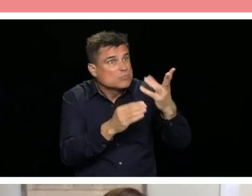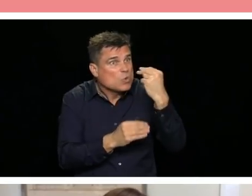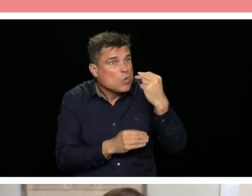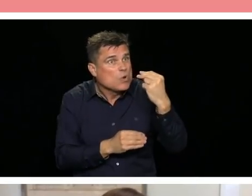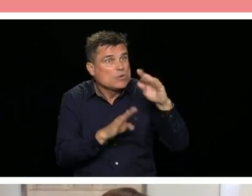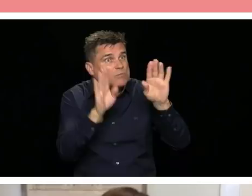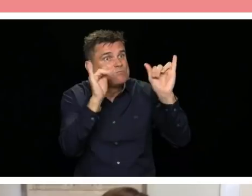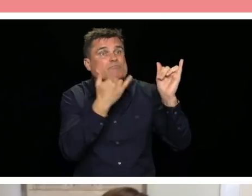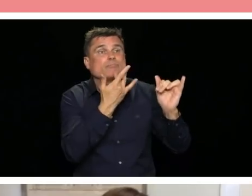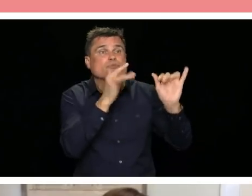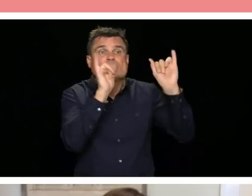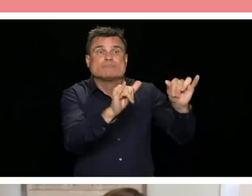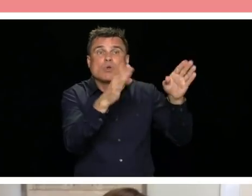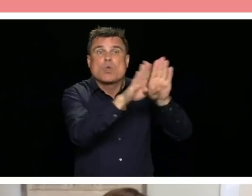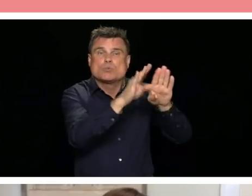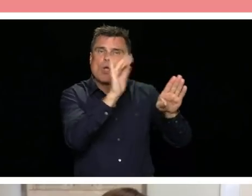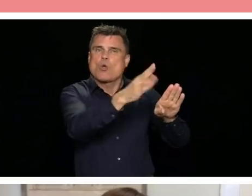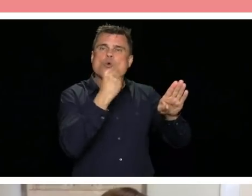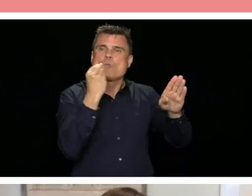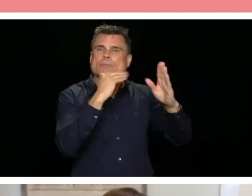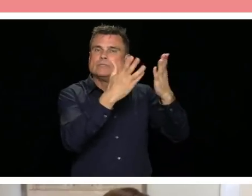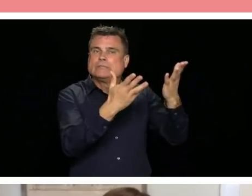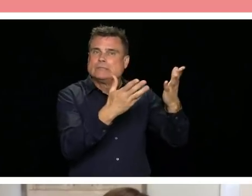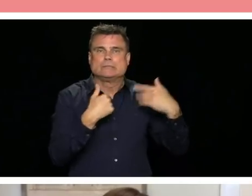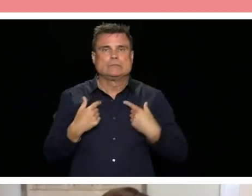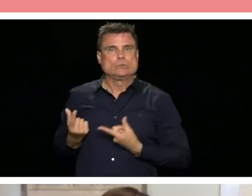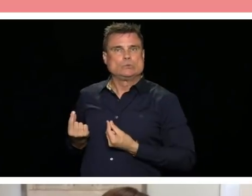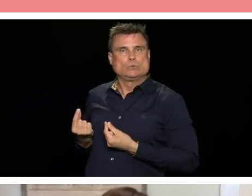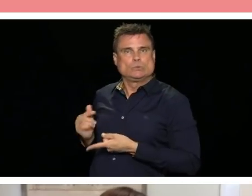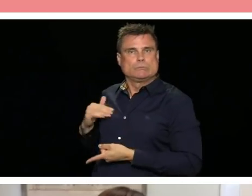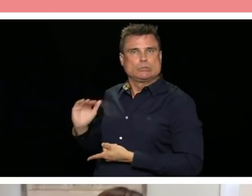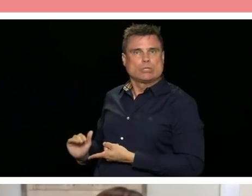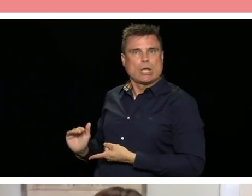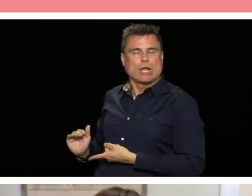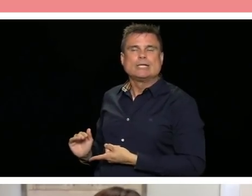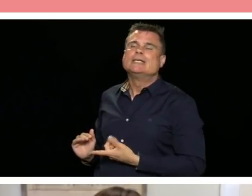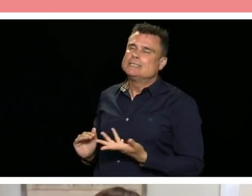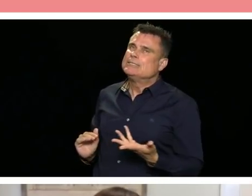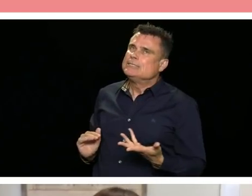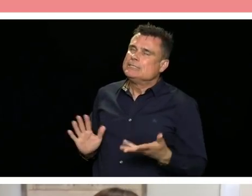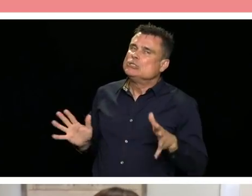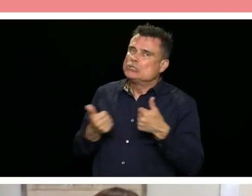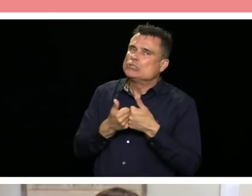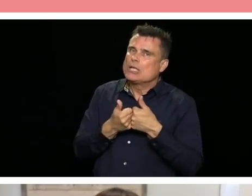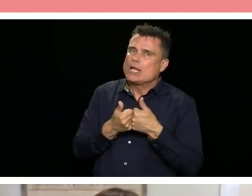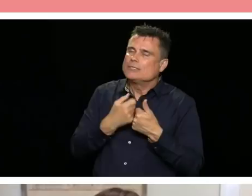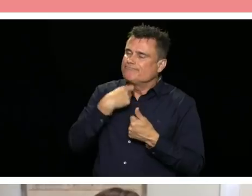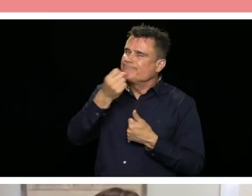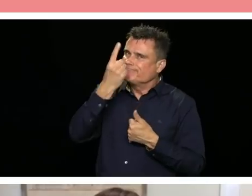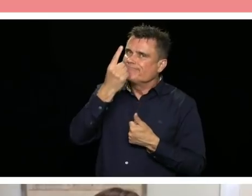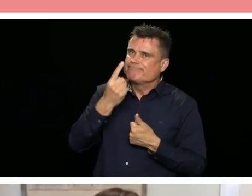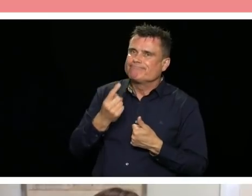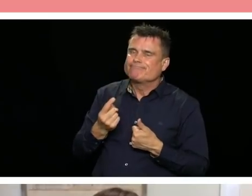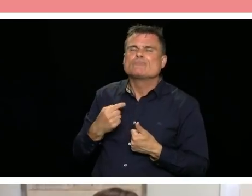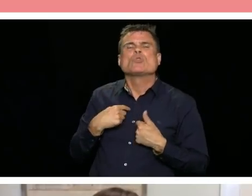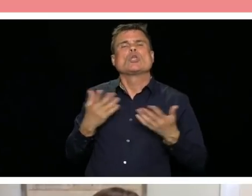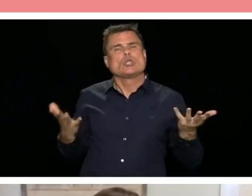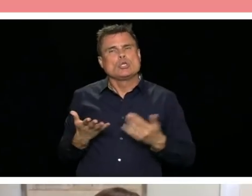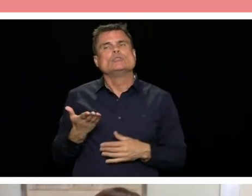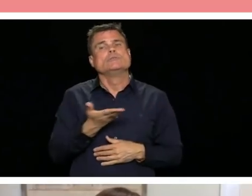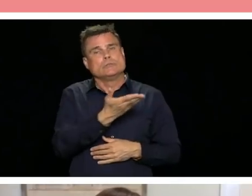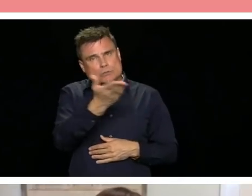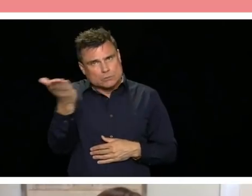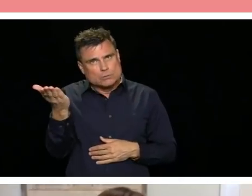restart plan to think about your capacity. They can safely operate under the best practices and the guidelines that's provided by our